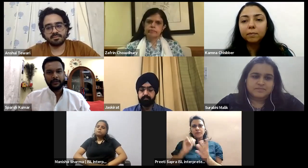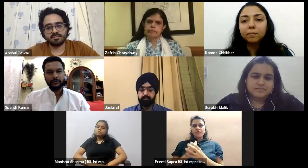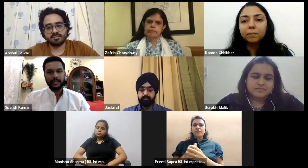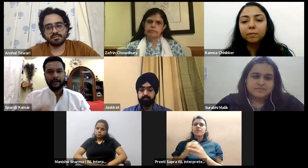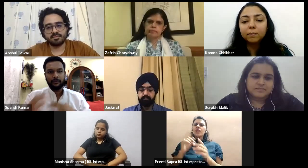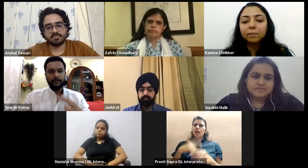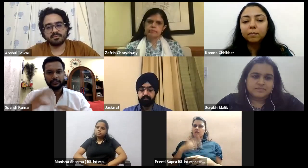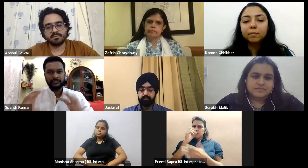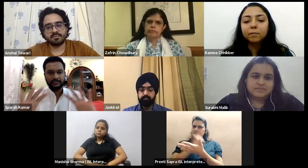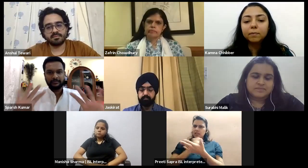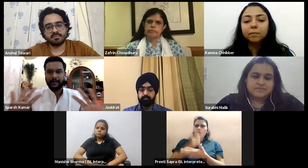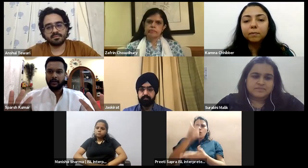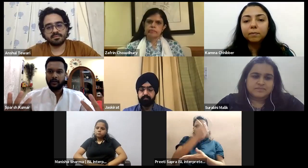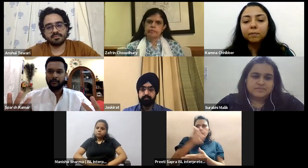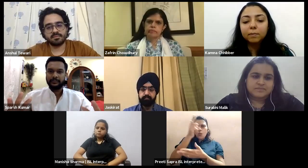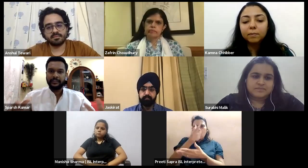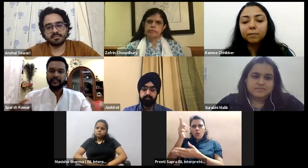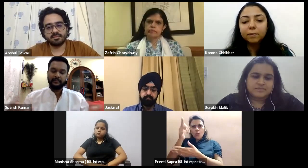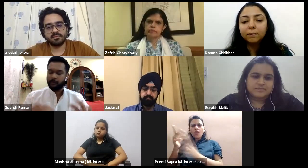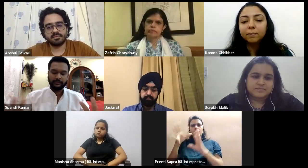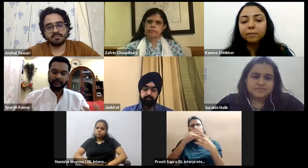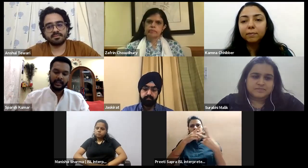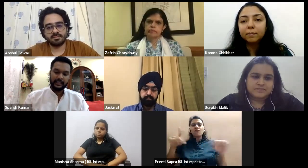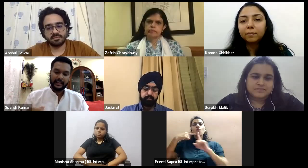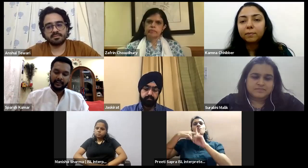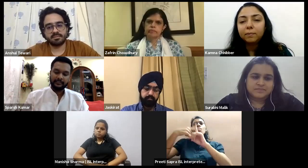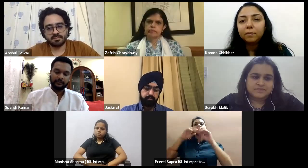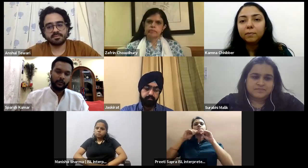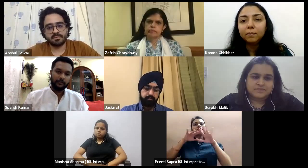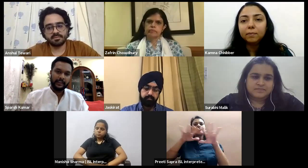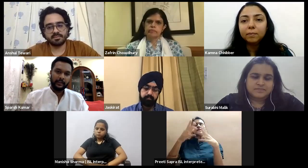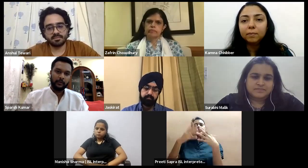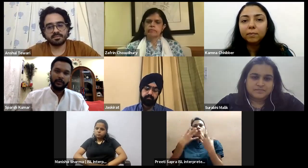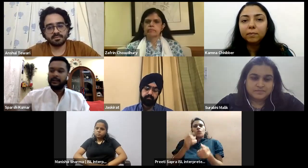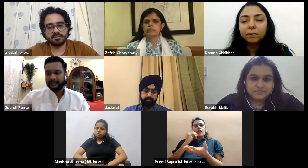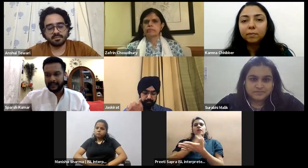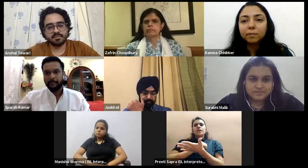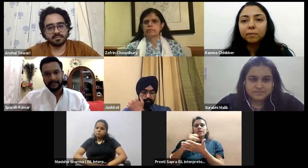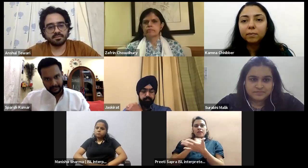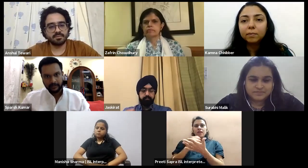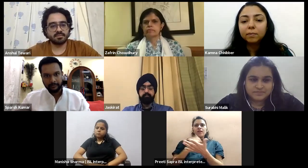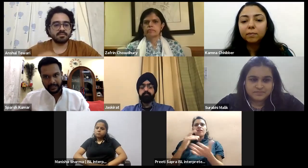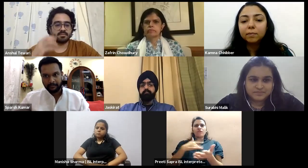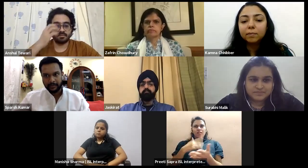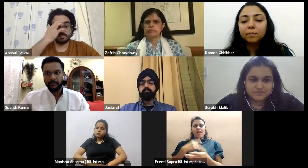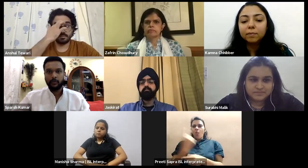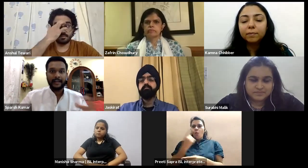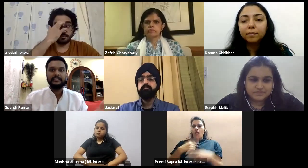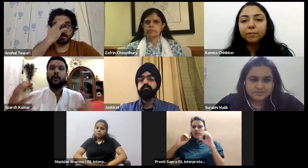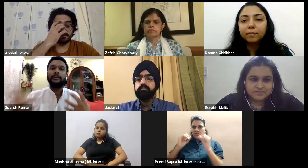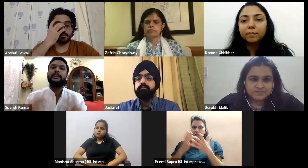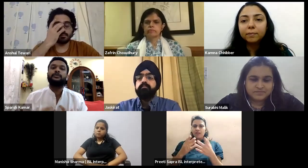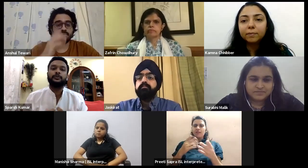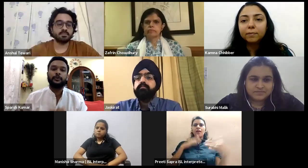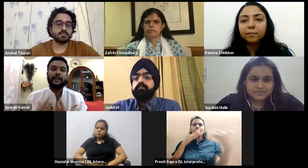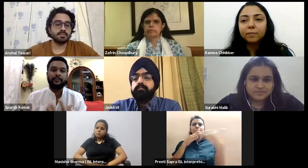making videos, and I wanted to just spread a lot of positivity. And then I realized I was very alone till the time I met certain media people who actually